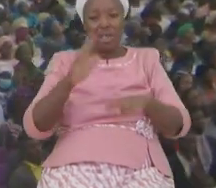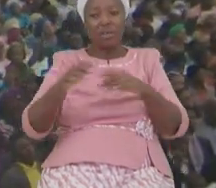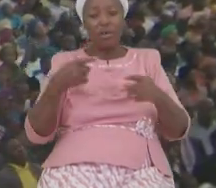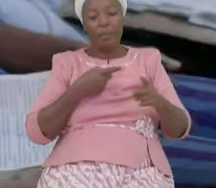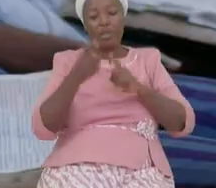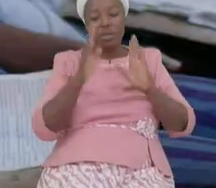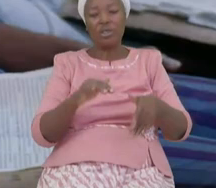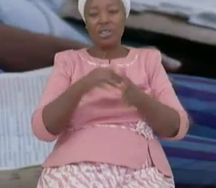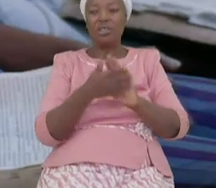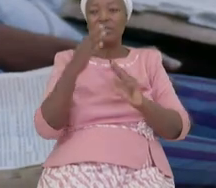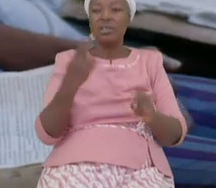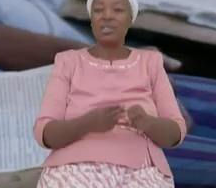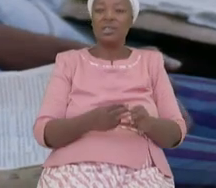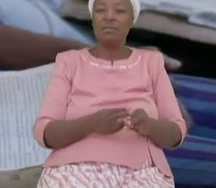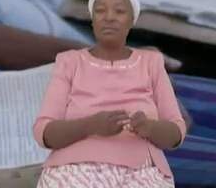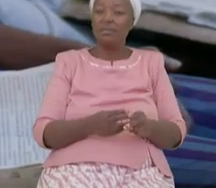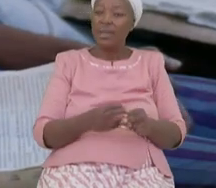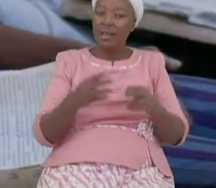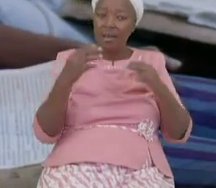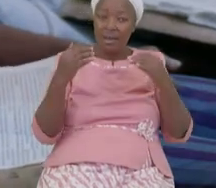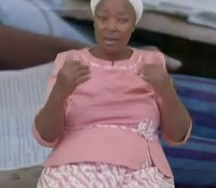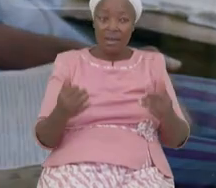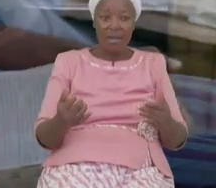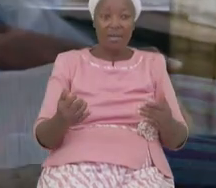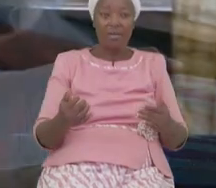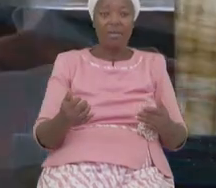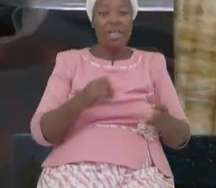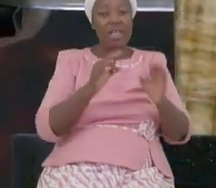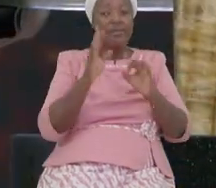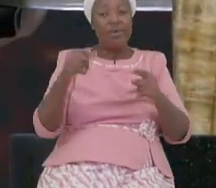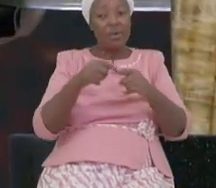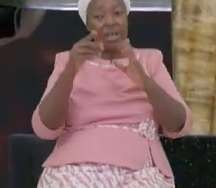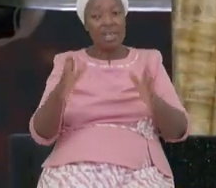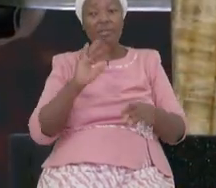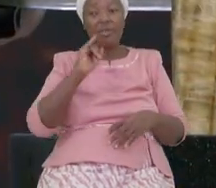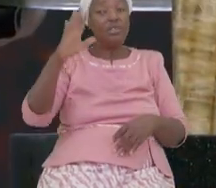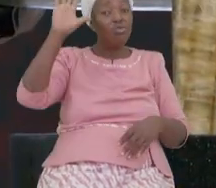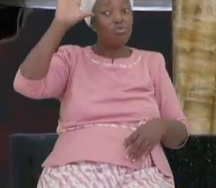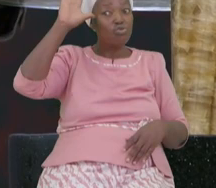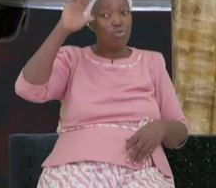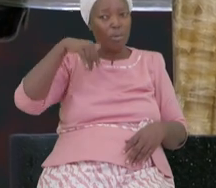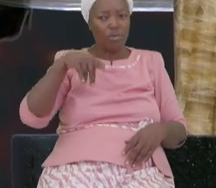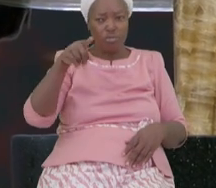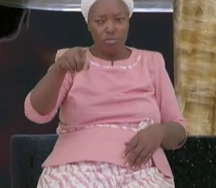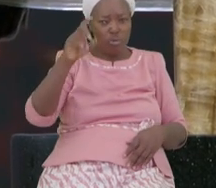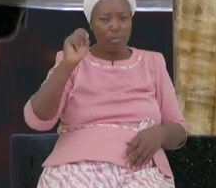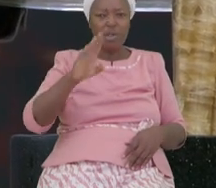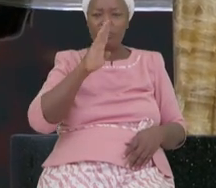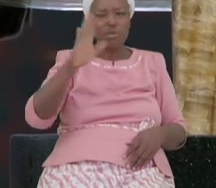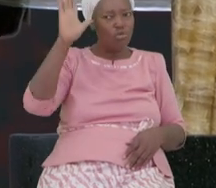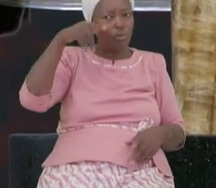persecutors. Now, if your enemy is stubborn, you must be stubborn